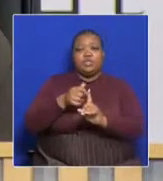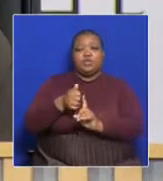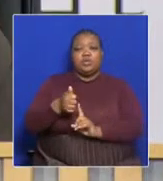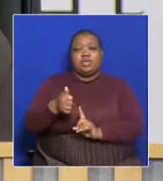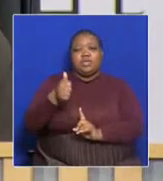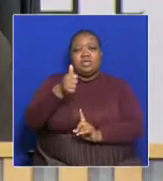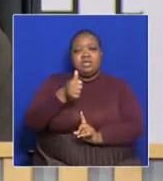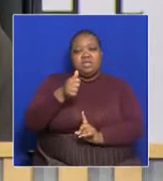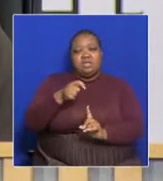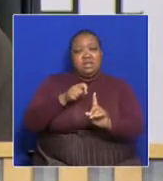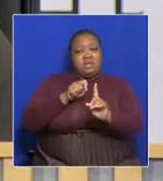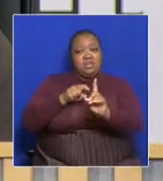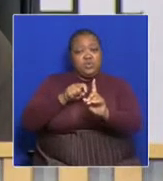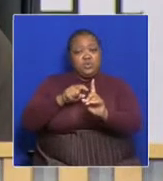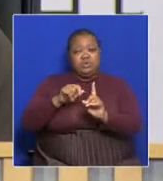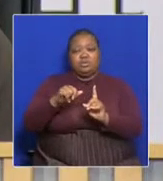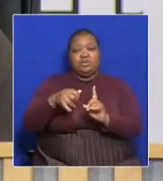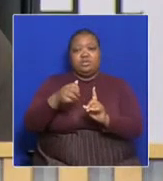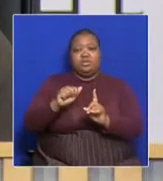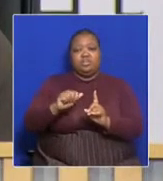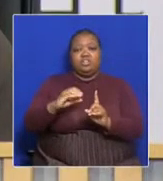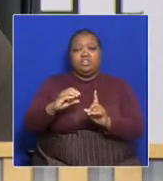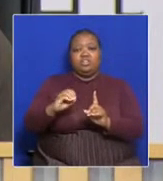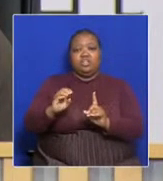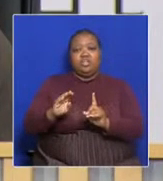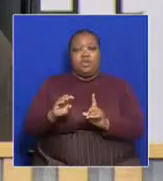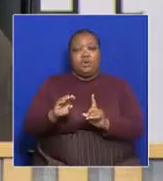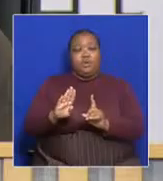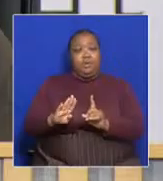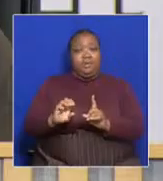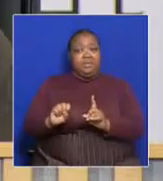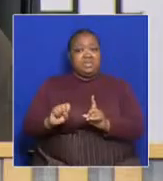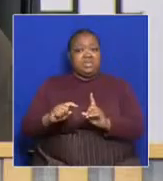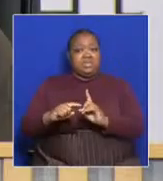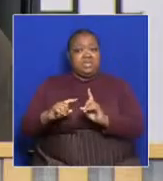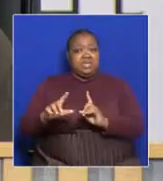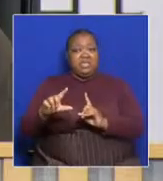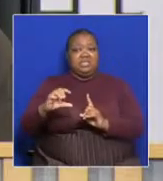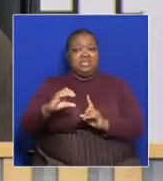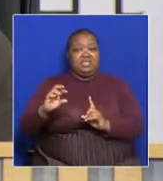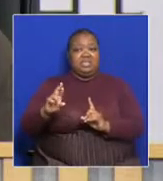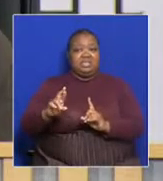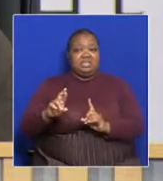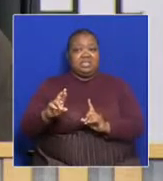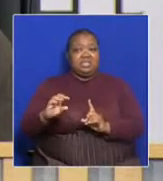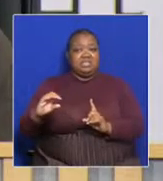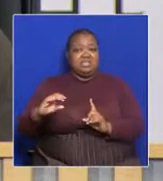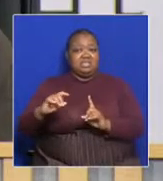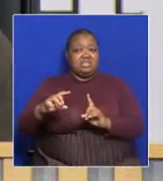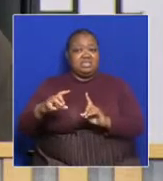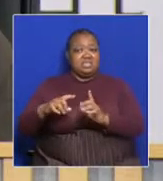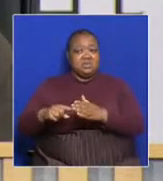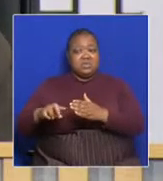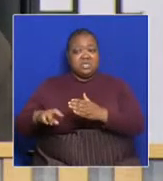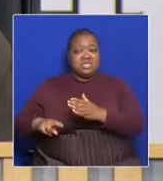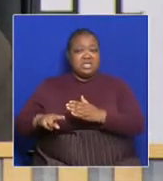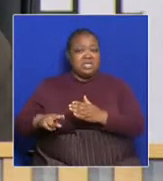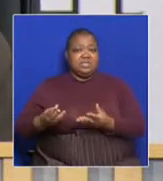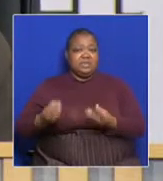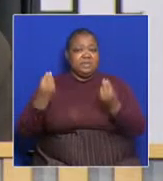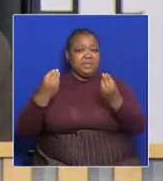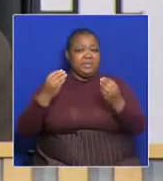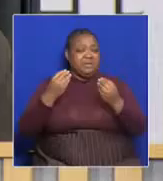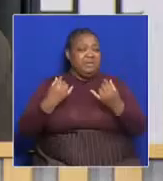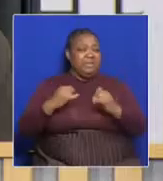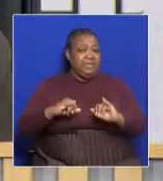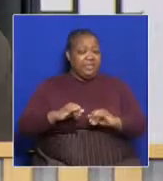Jacob, don't get back results from LCRC. Is that a fair take on my part? If I may explain, Commissioner, what